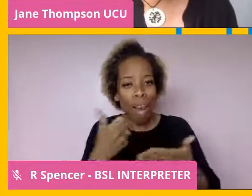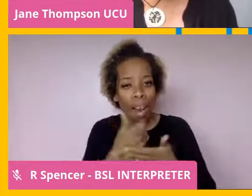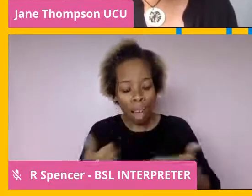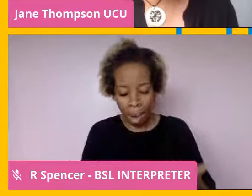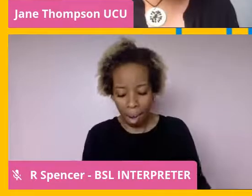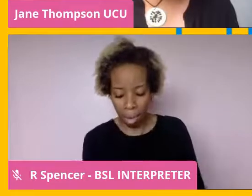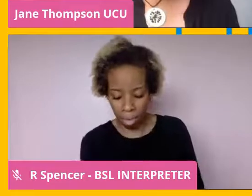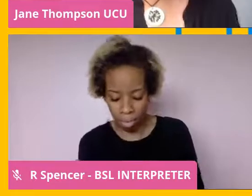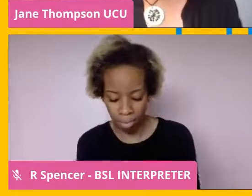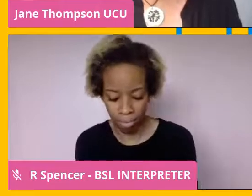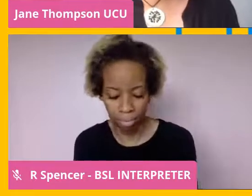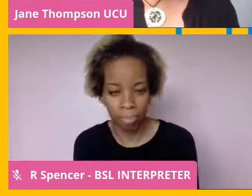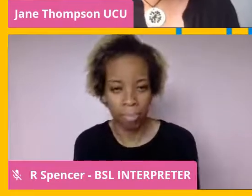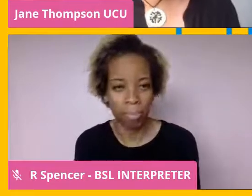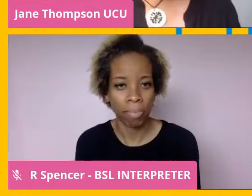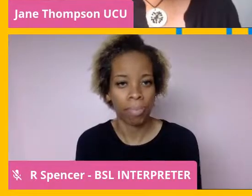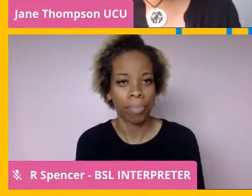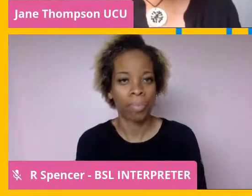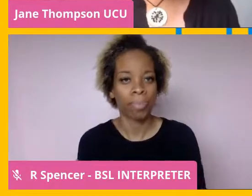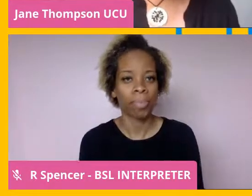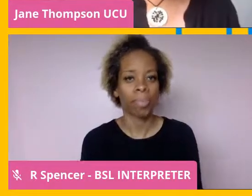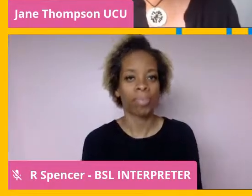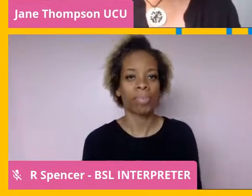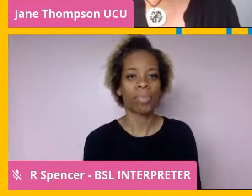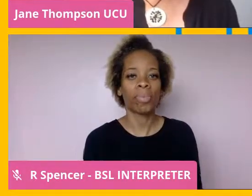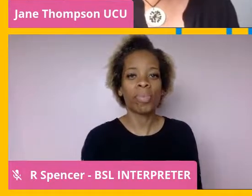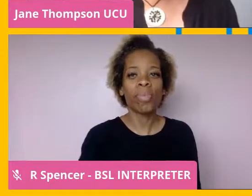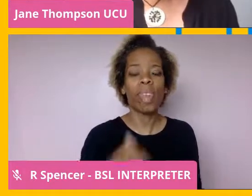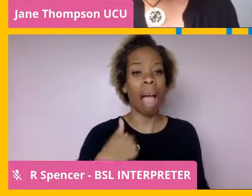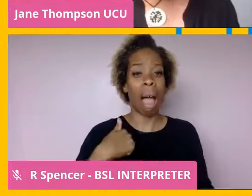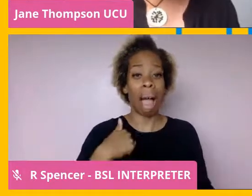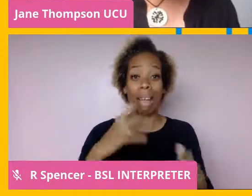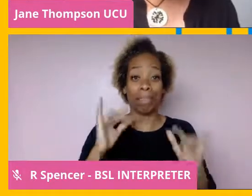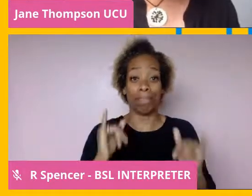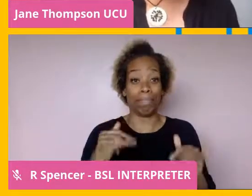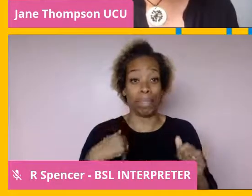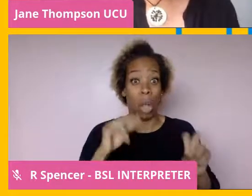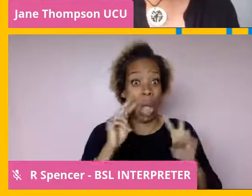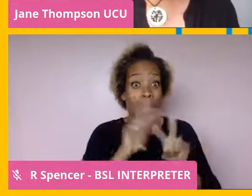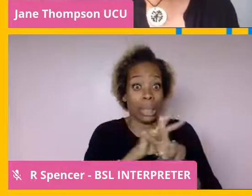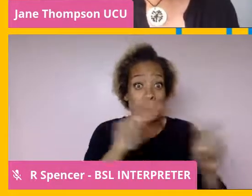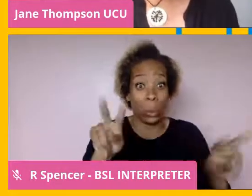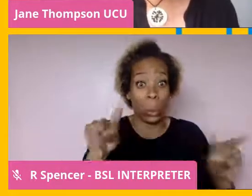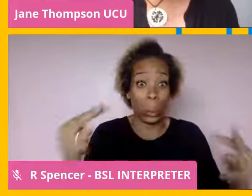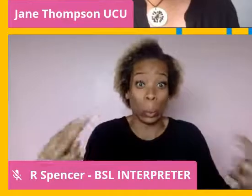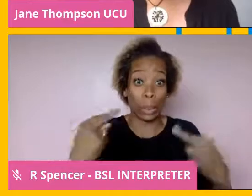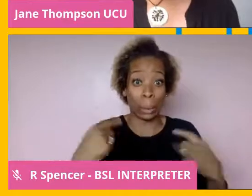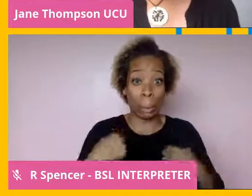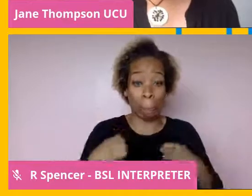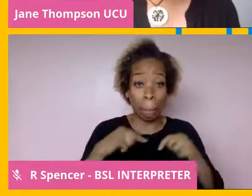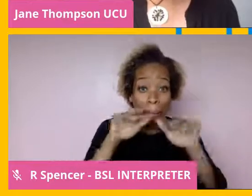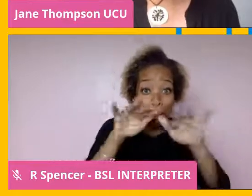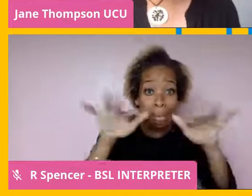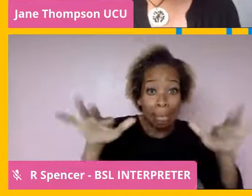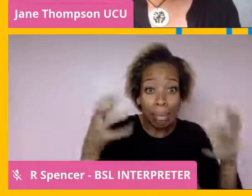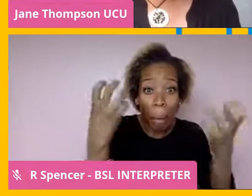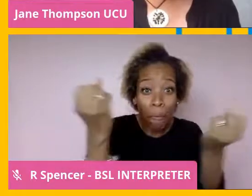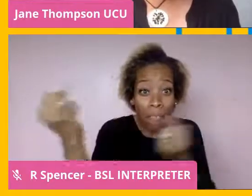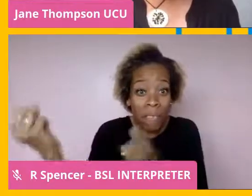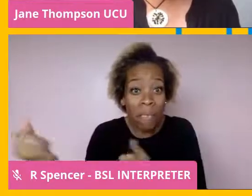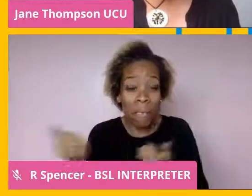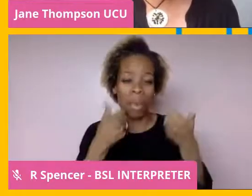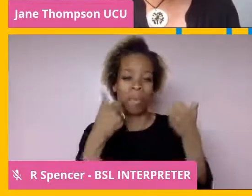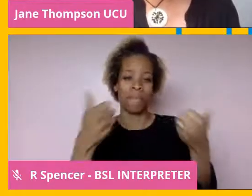all here. Well, when I say see, obviously I can't see you, but I'm assuming you're all out there, so it's lovely to have you. Thank you very much. We've got a